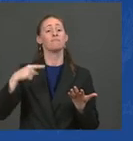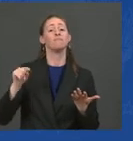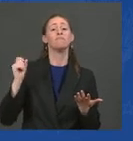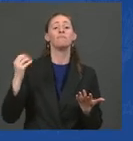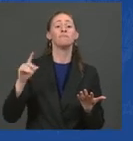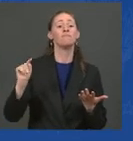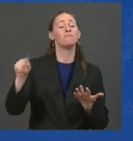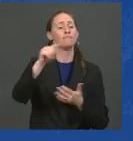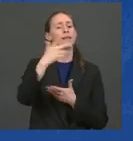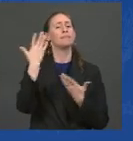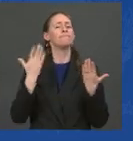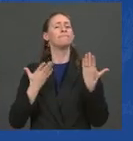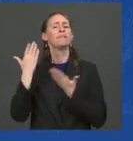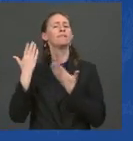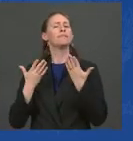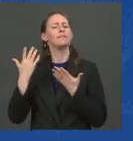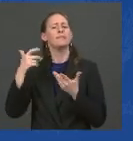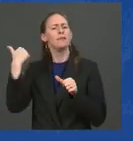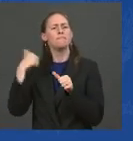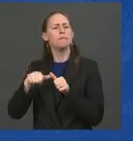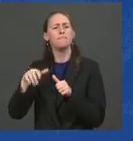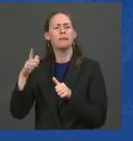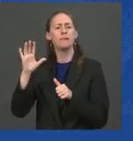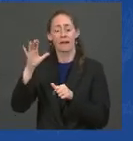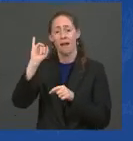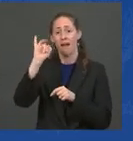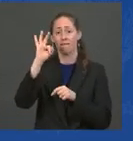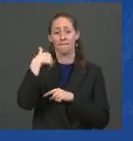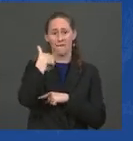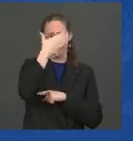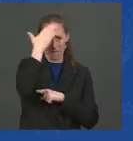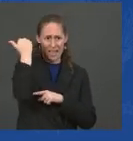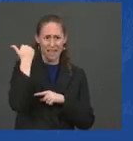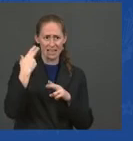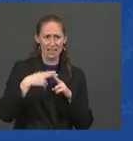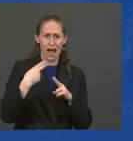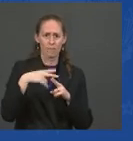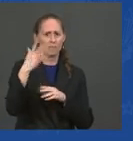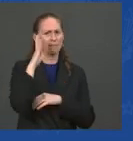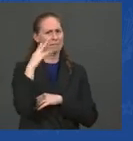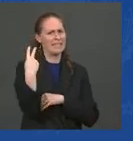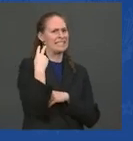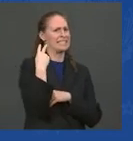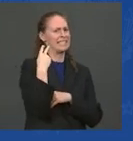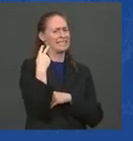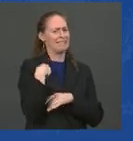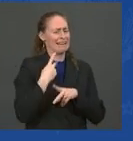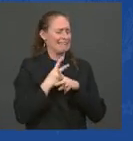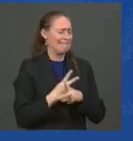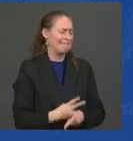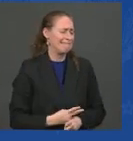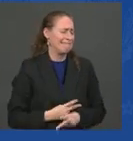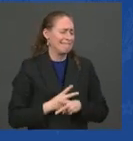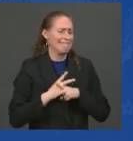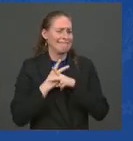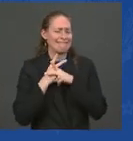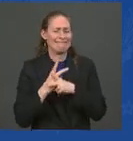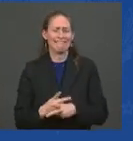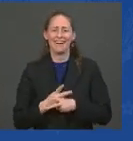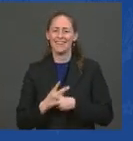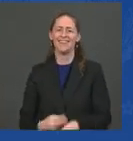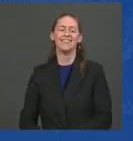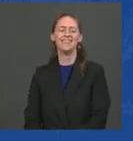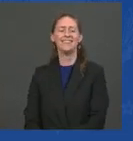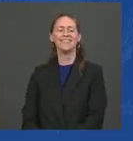that you've left them out as well. So it's a very dangerous process to go through. But I know gathered here with us today, I've met, in fact, saw them coming through the